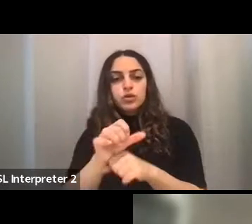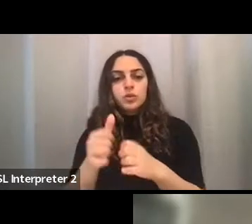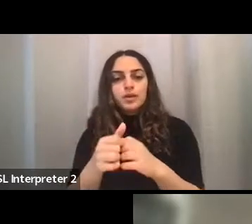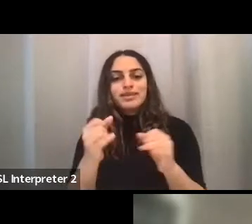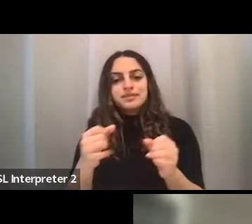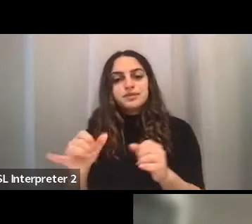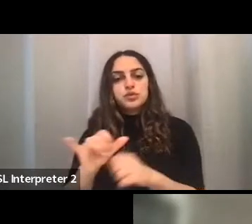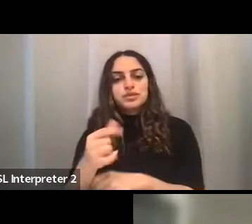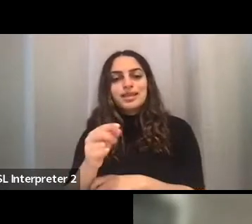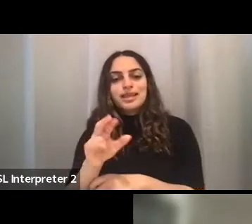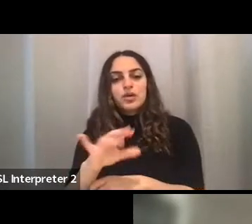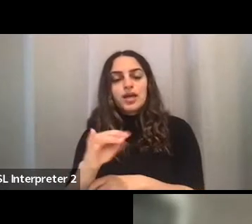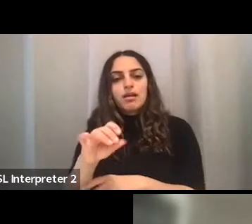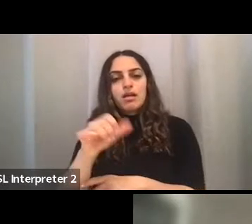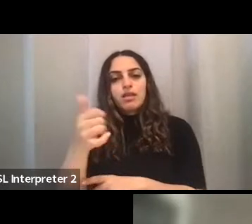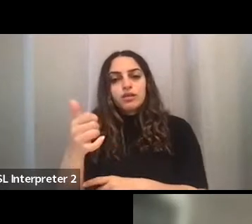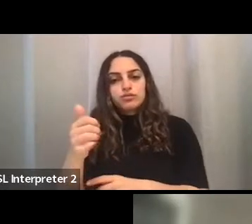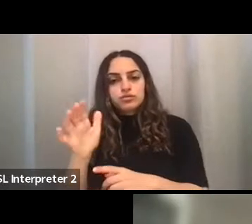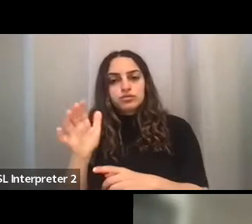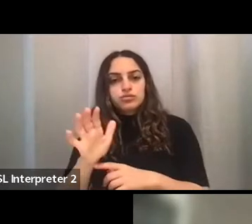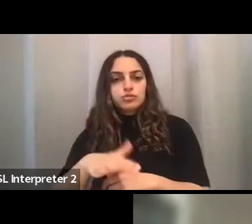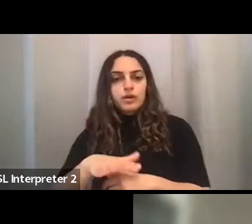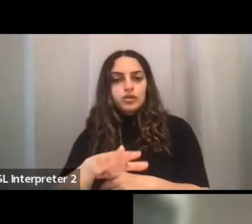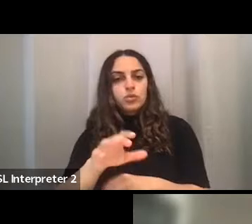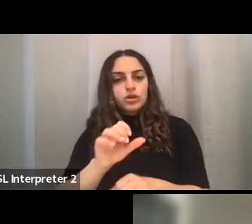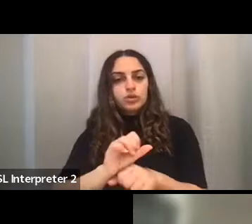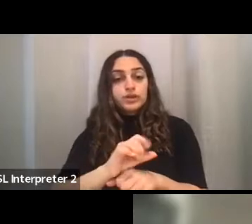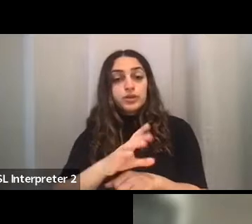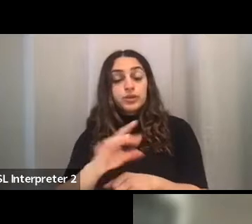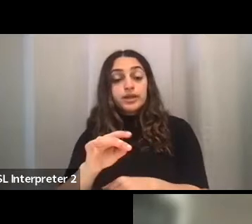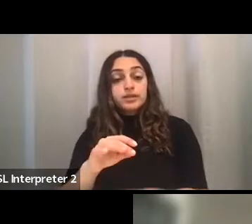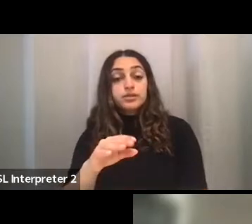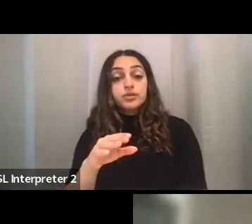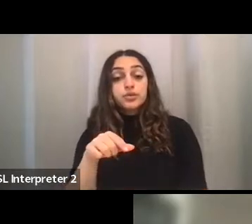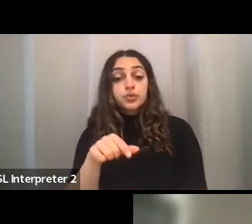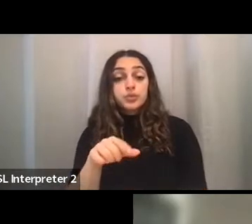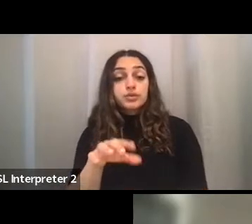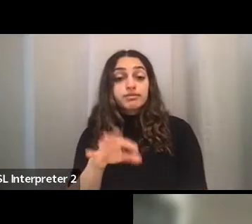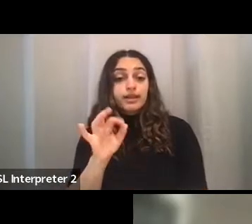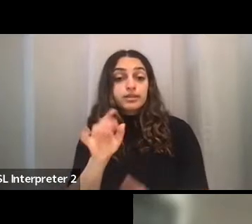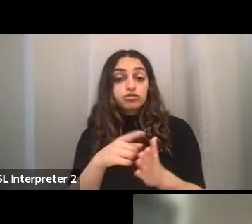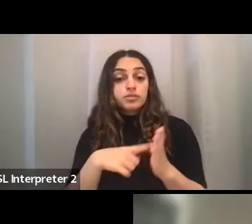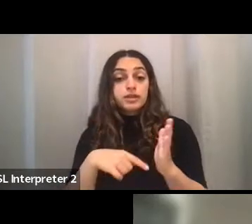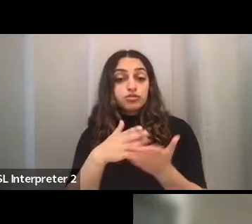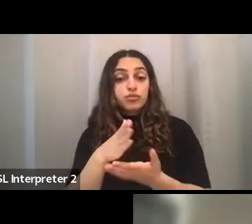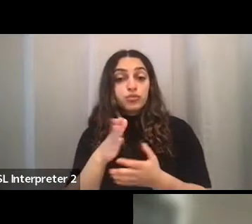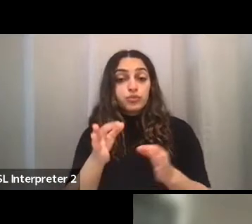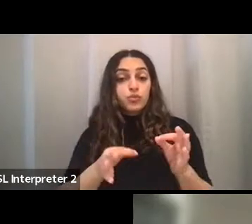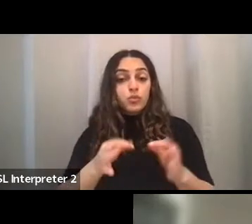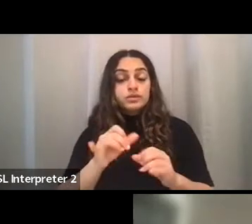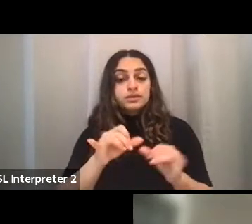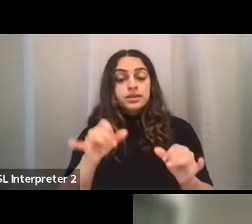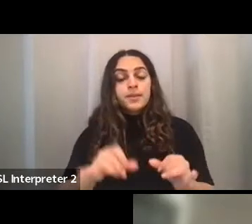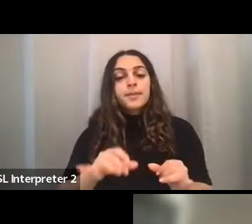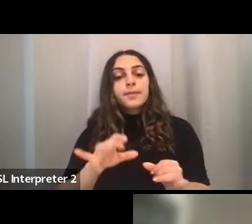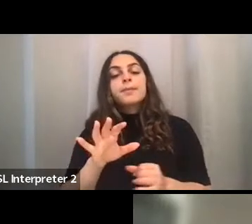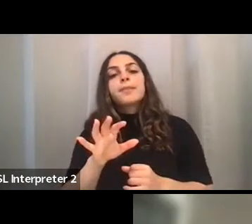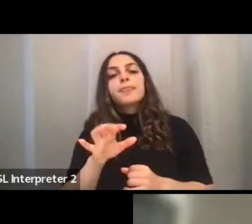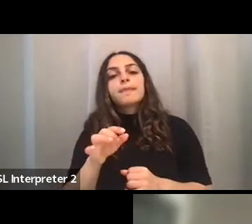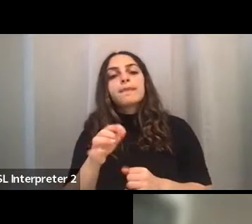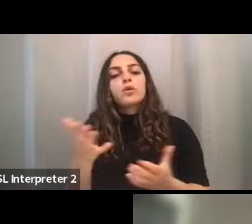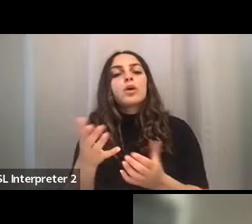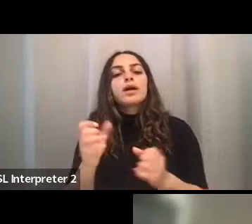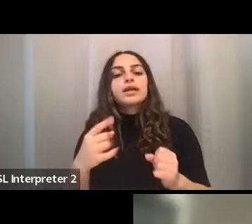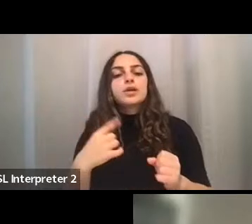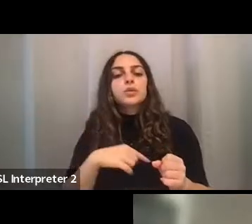others throughout your career and you find discrimination you remedy it through the court system that information have you you know what can we